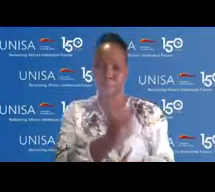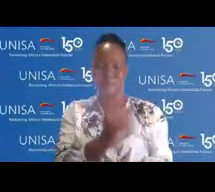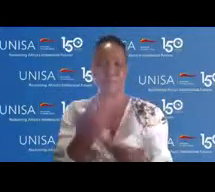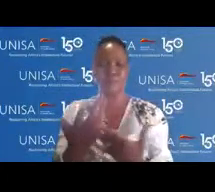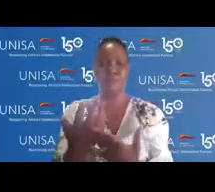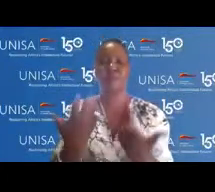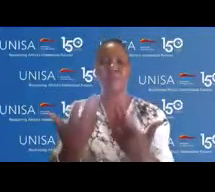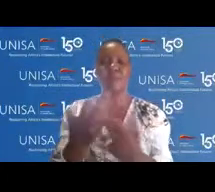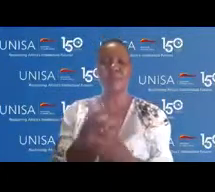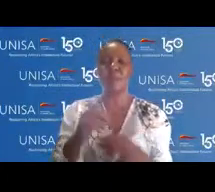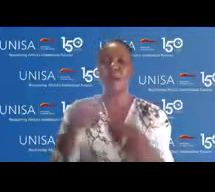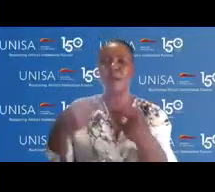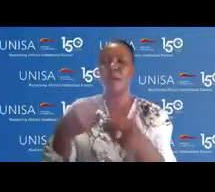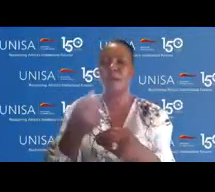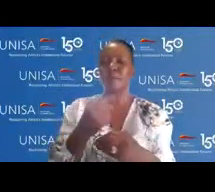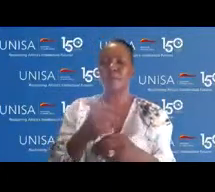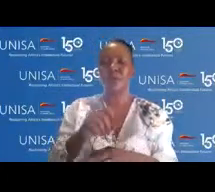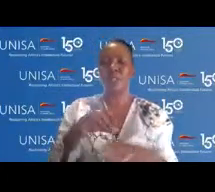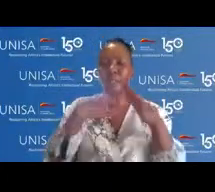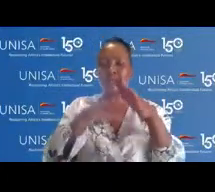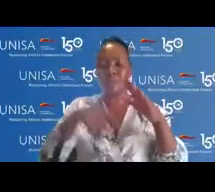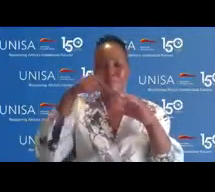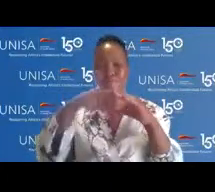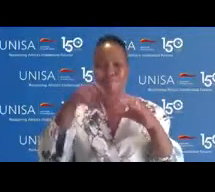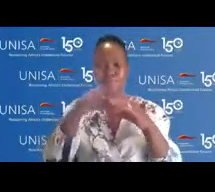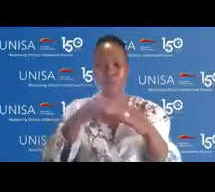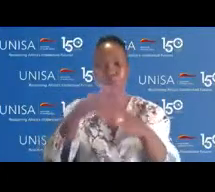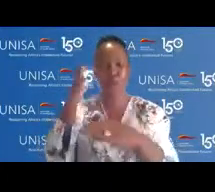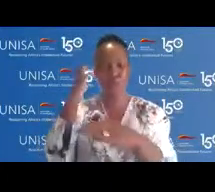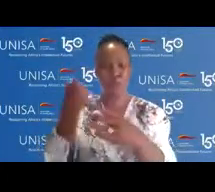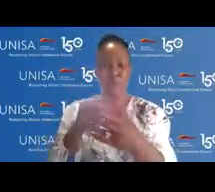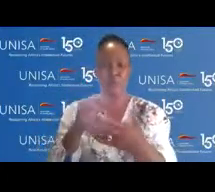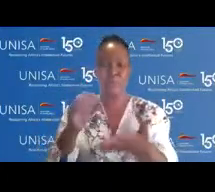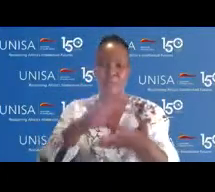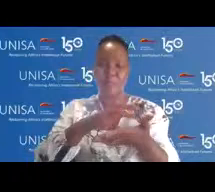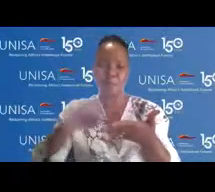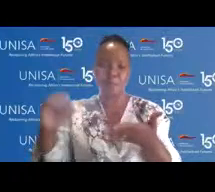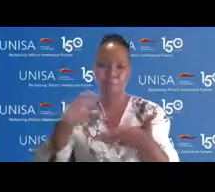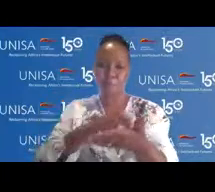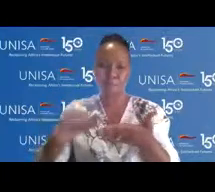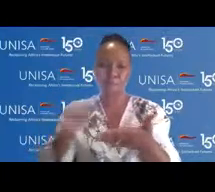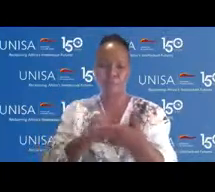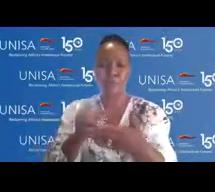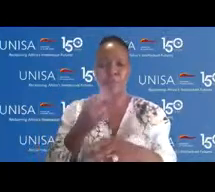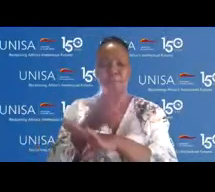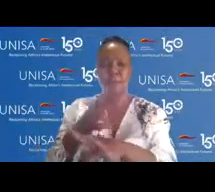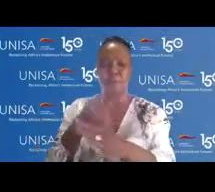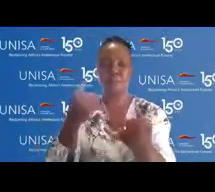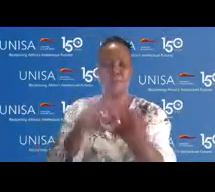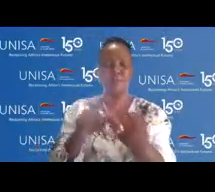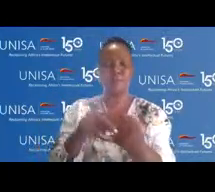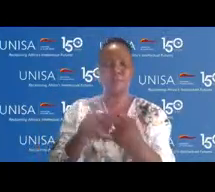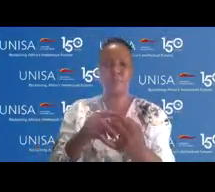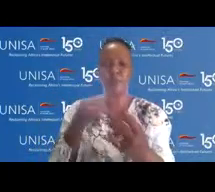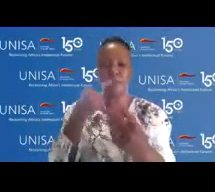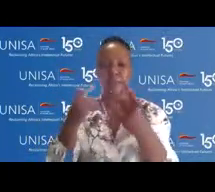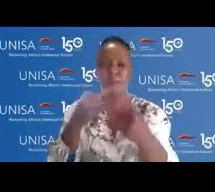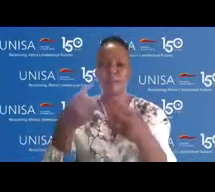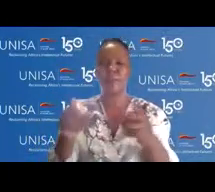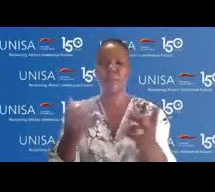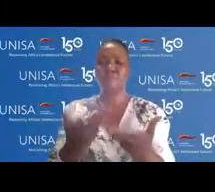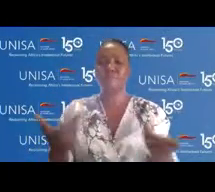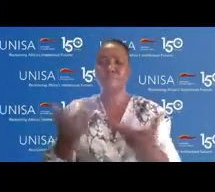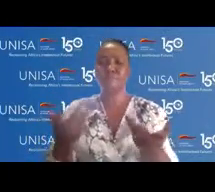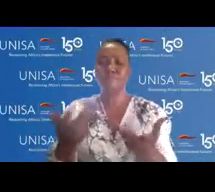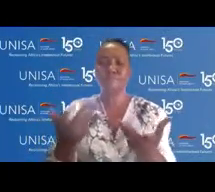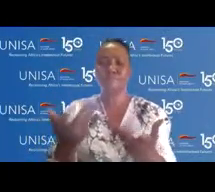to storage, right? I'm deleting stuff, I'm deleting videos, but I'm not really seeing any difference. What's happening? Now, that's